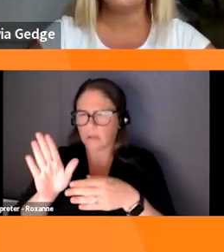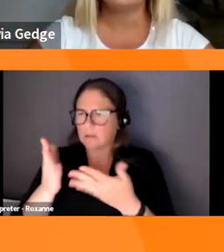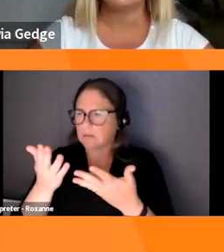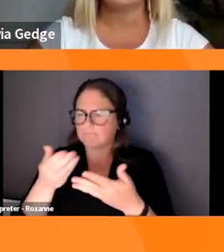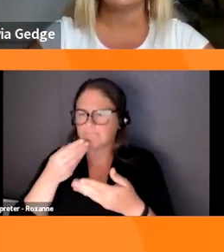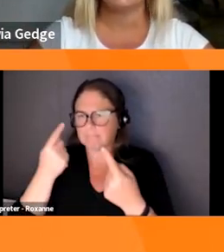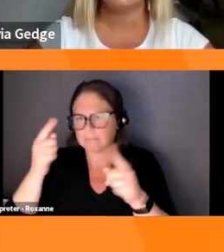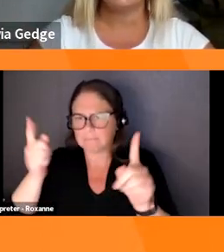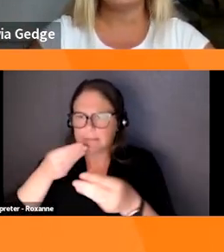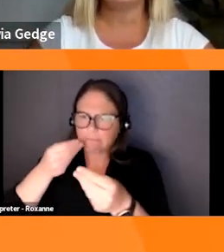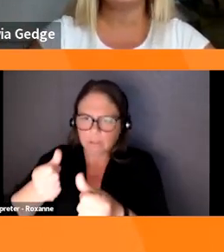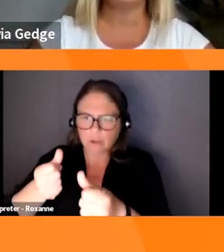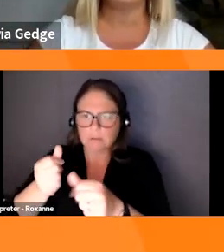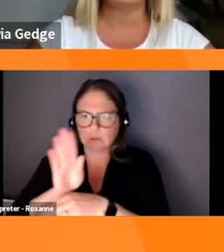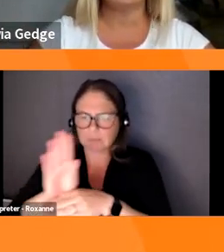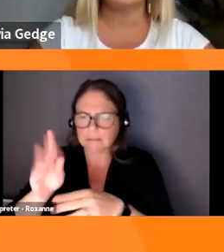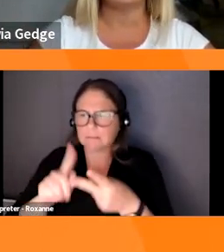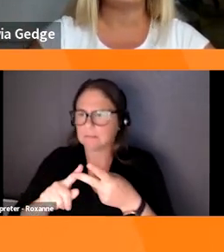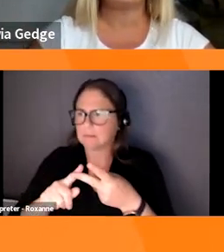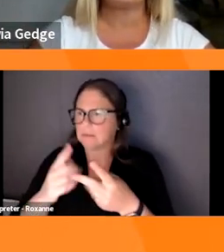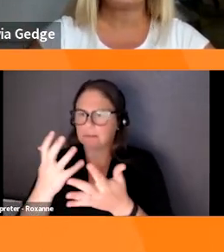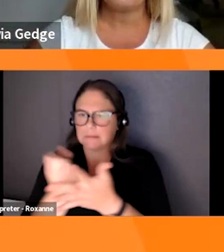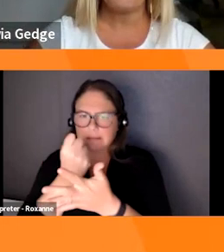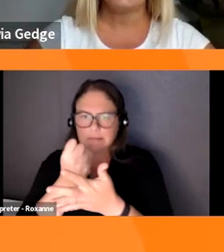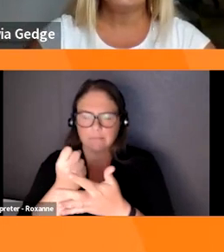resource utilization, and planning for the future.